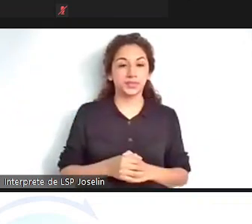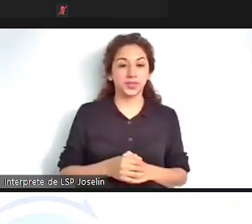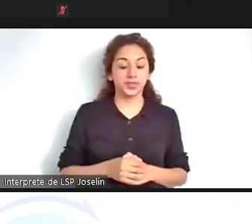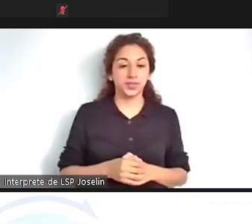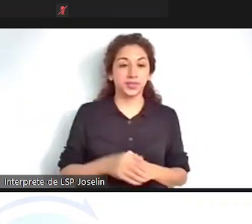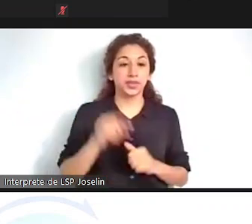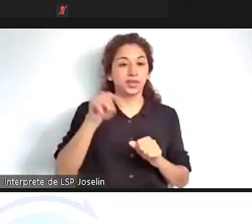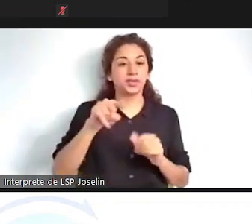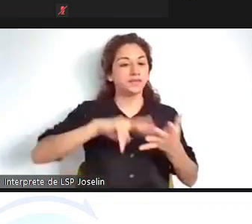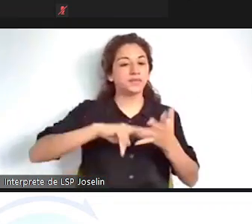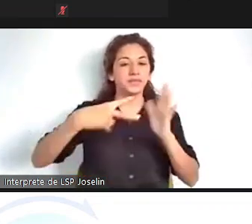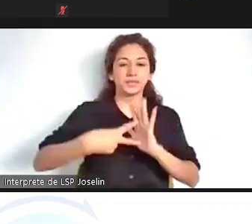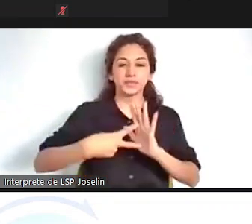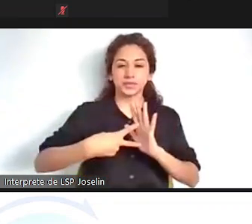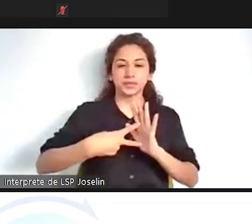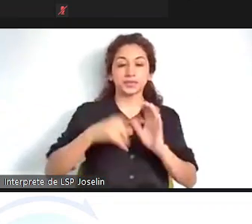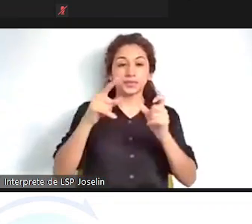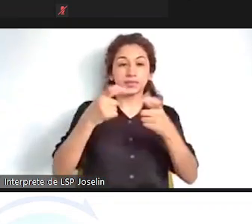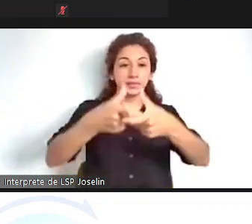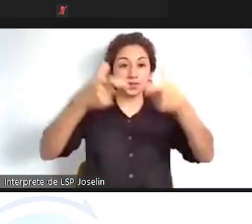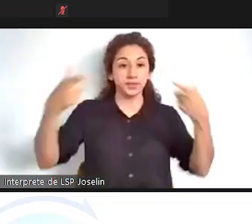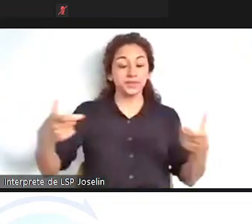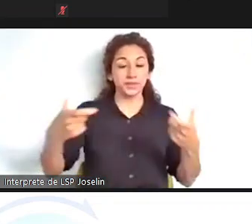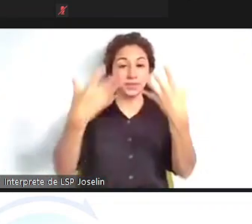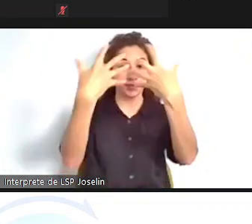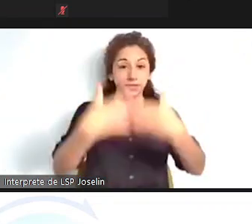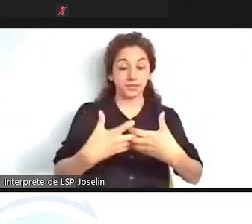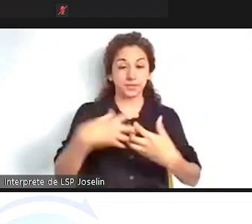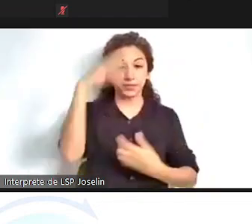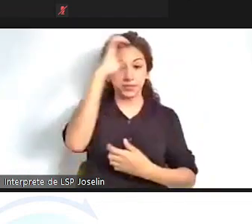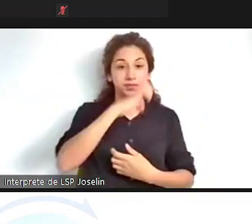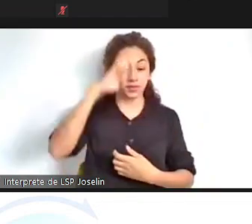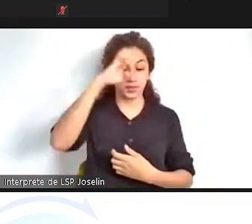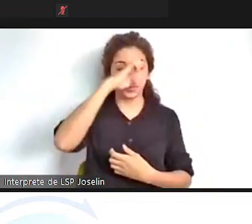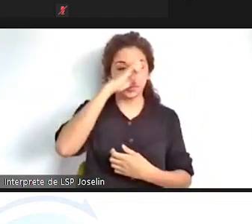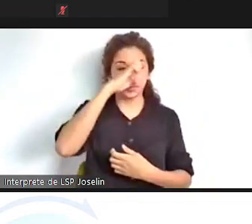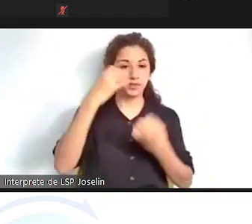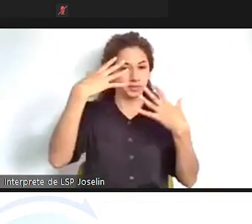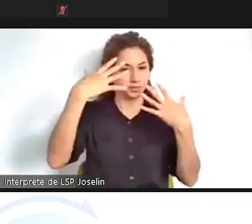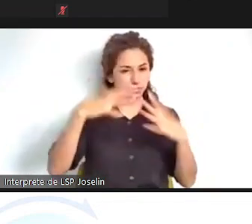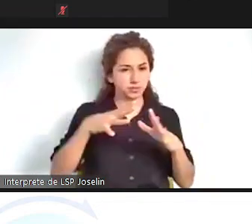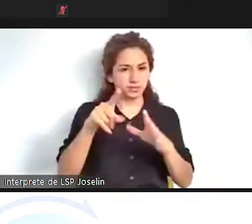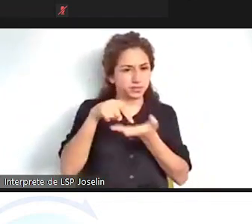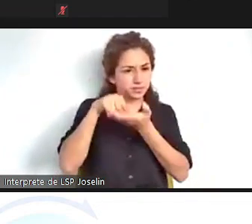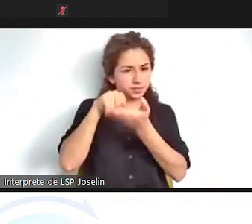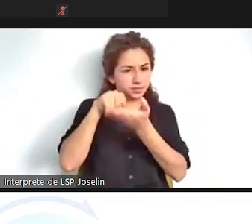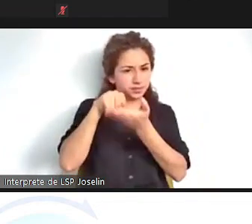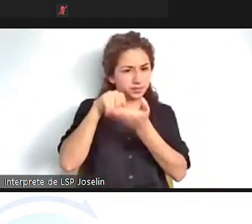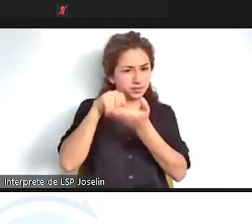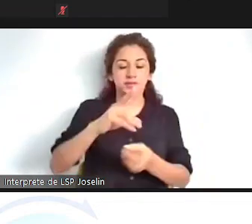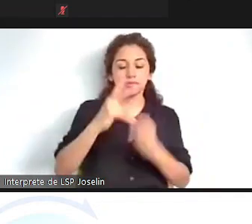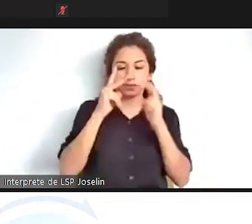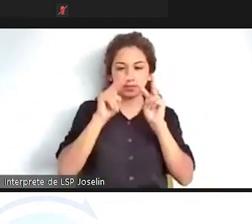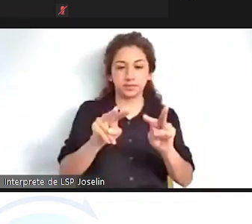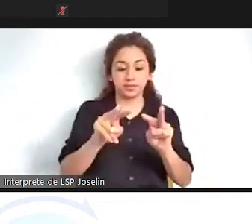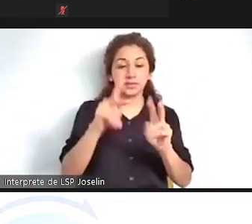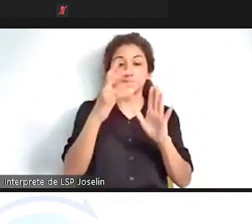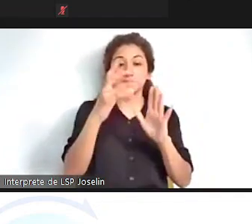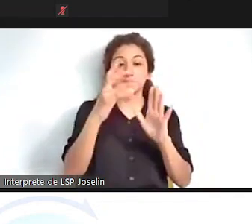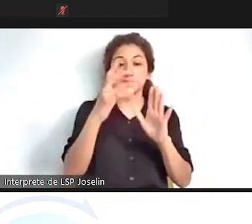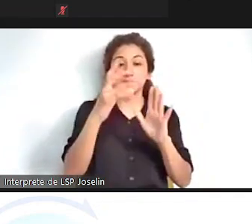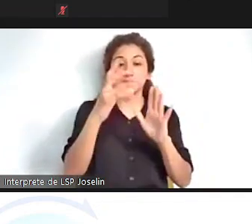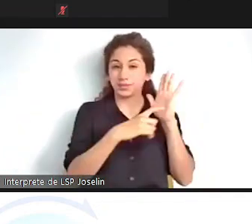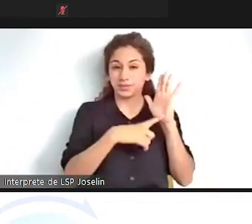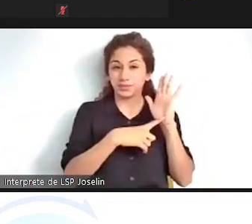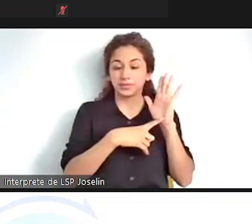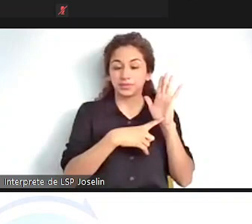the end of the summer what that means is that the big company european companies are going to be forced to verify that the